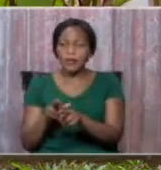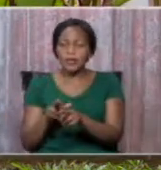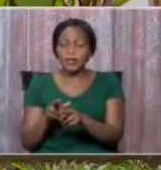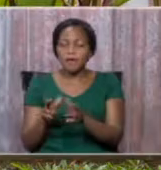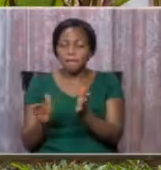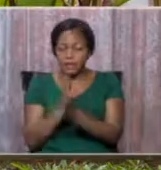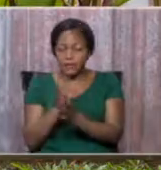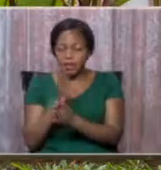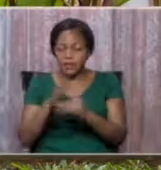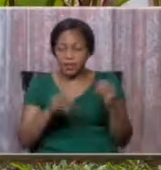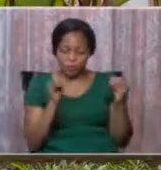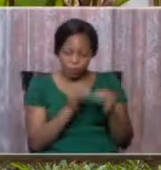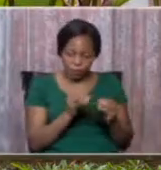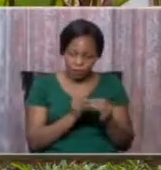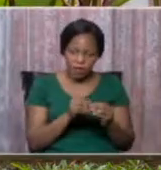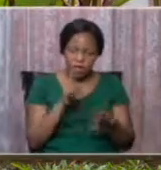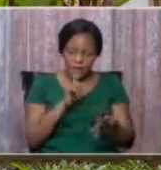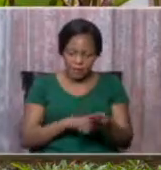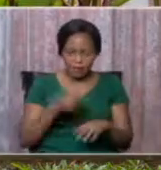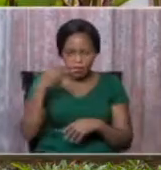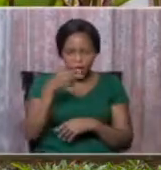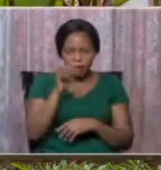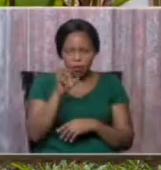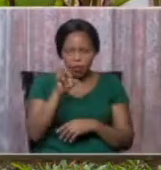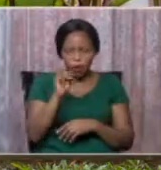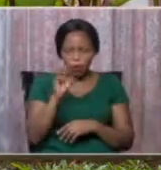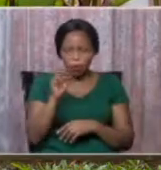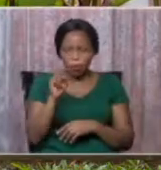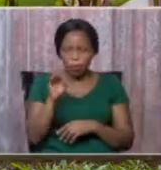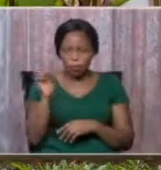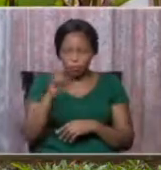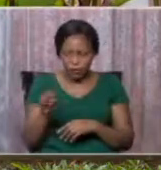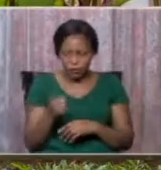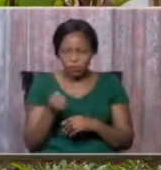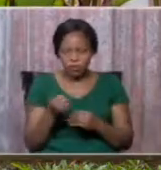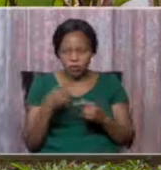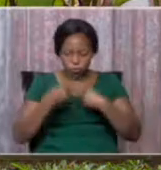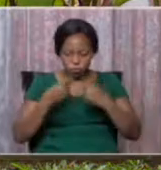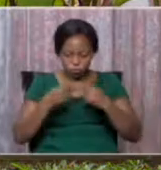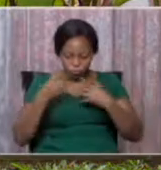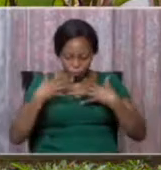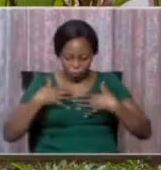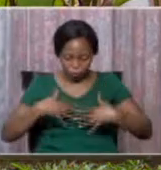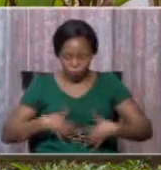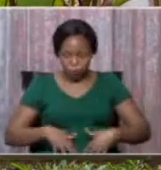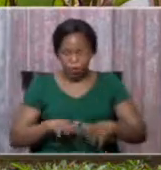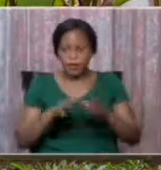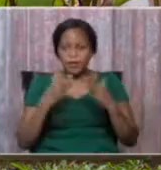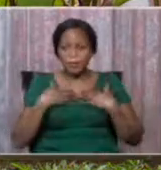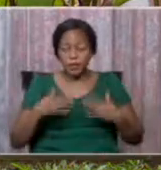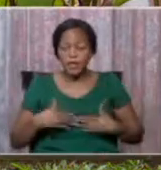motherhood. And that is when, at the onset of puberty, when the puberty